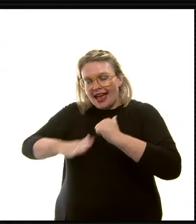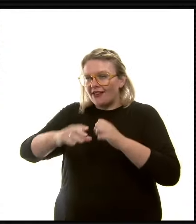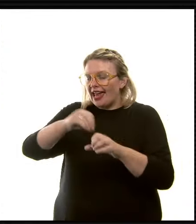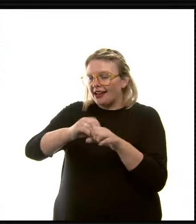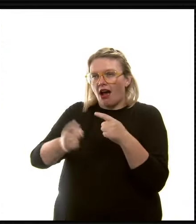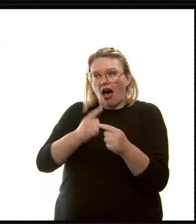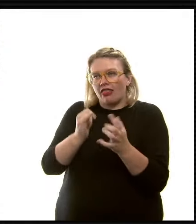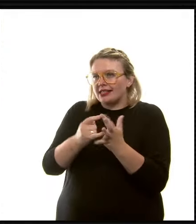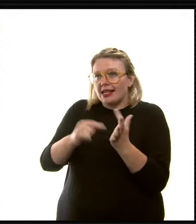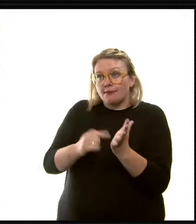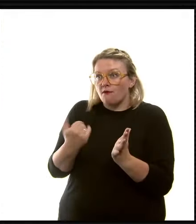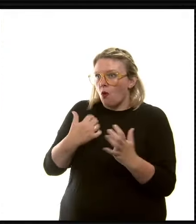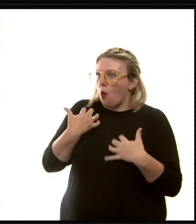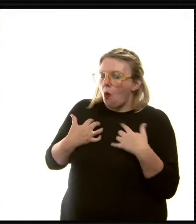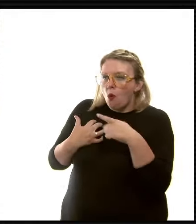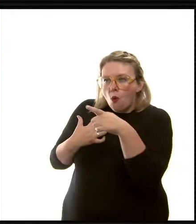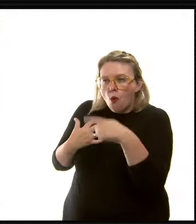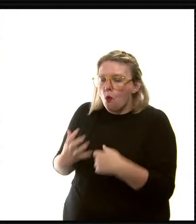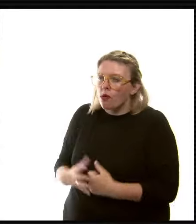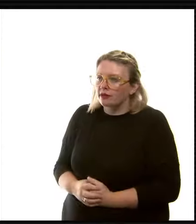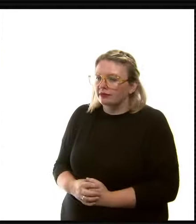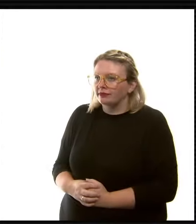set.